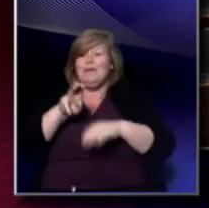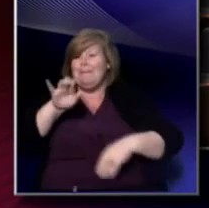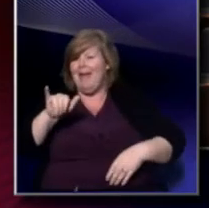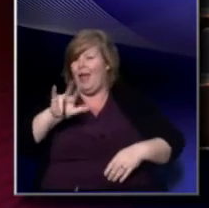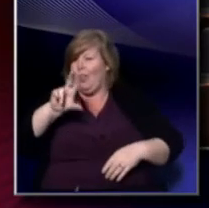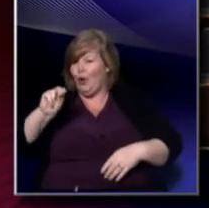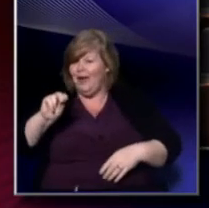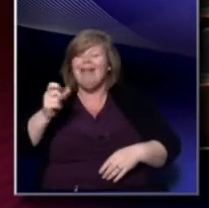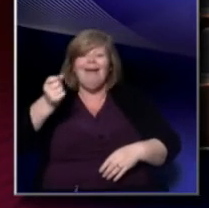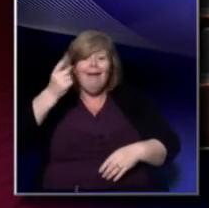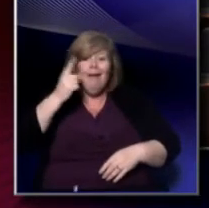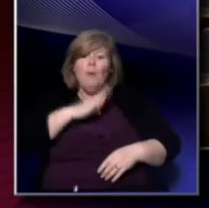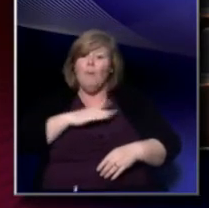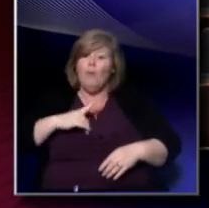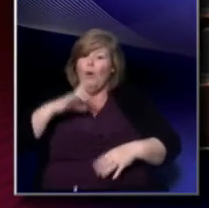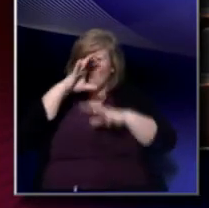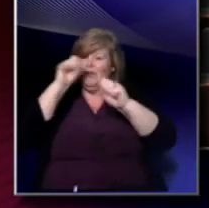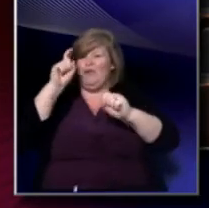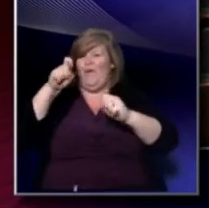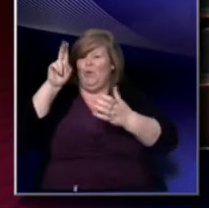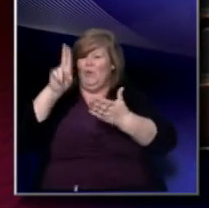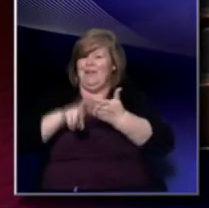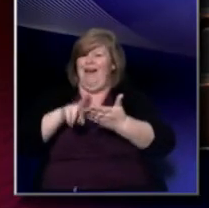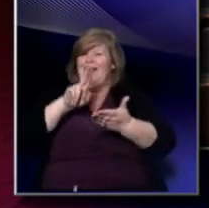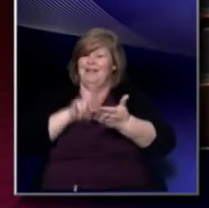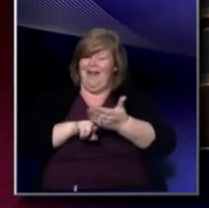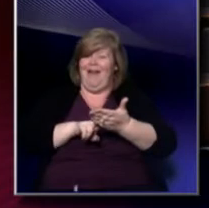the signature from the board president.